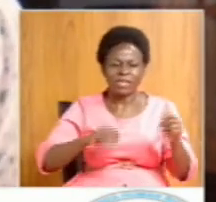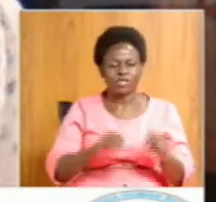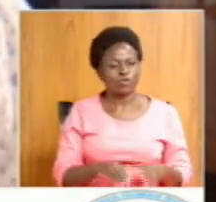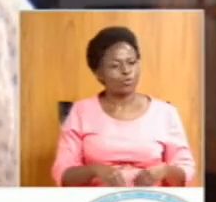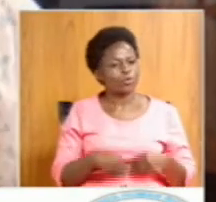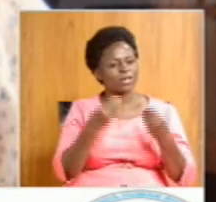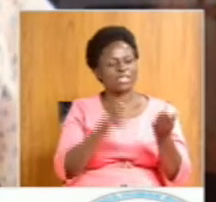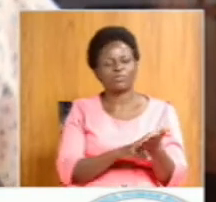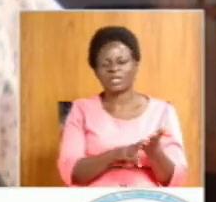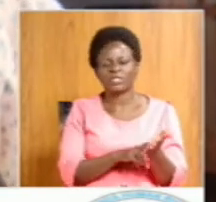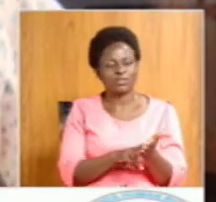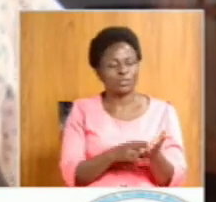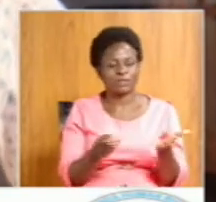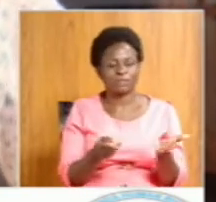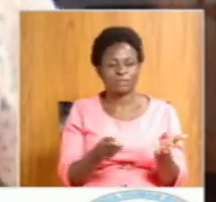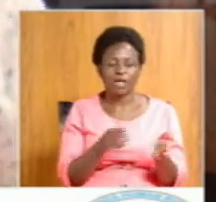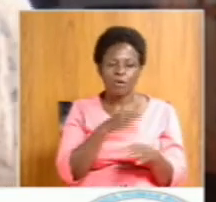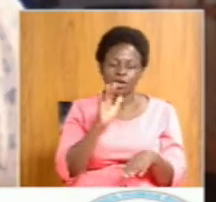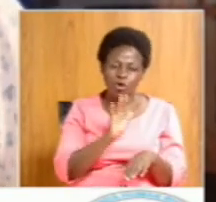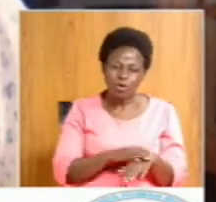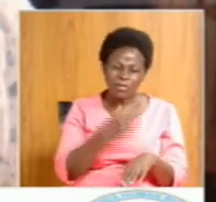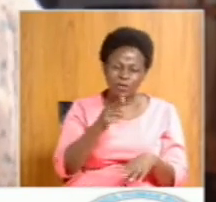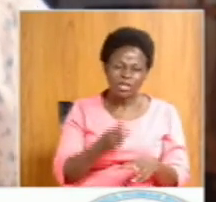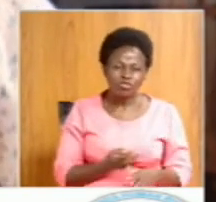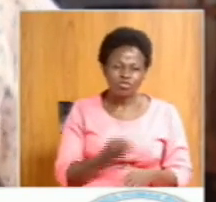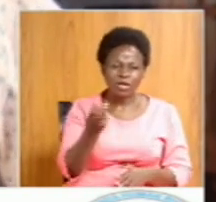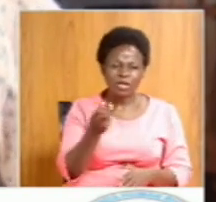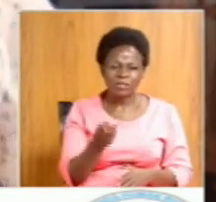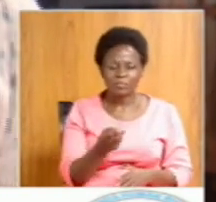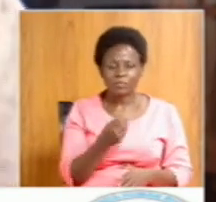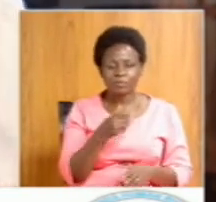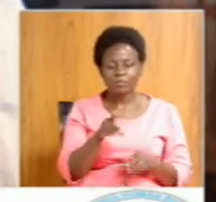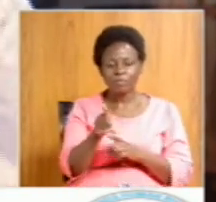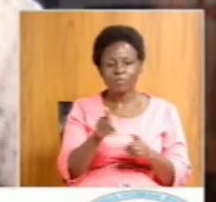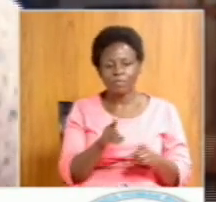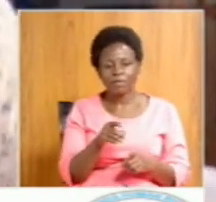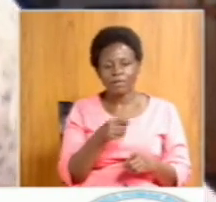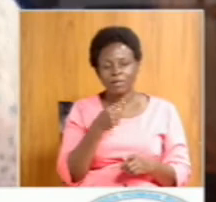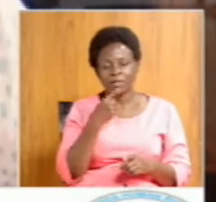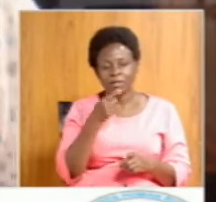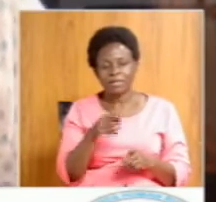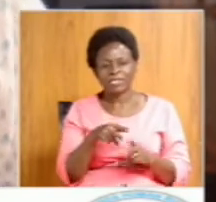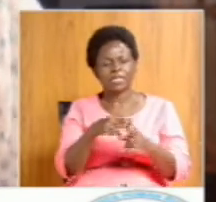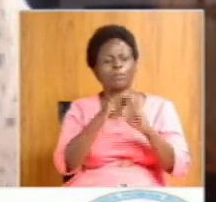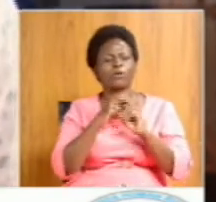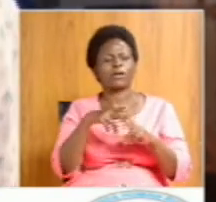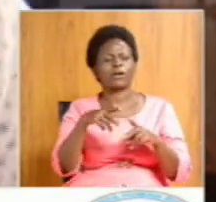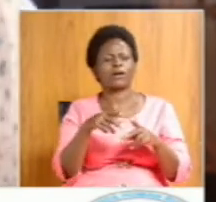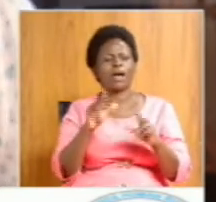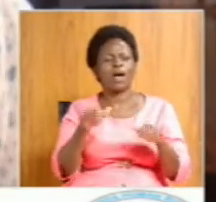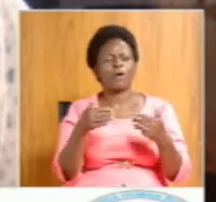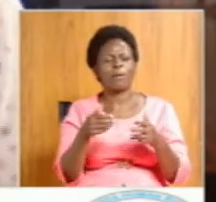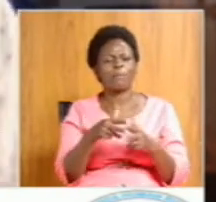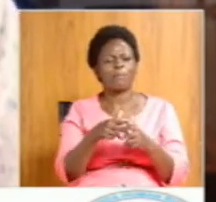use it within a certain are we on the right track when the executive director says borrowing is good how come